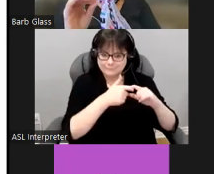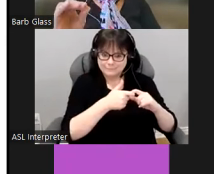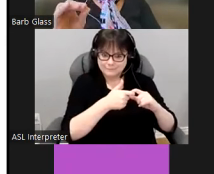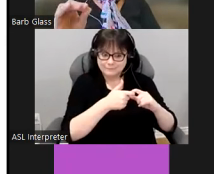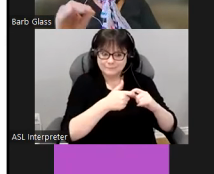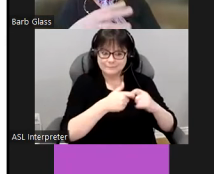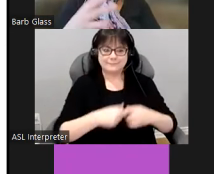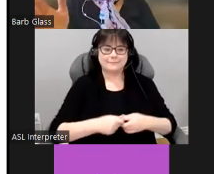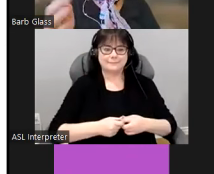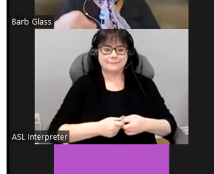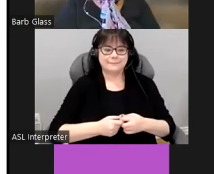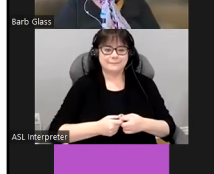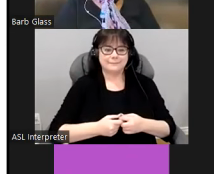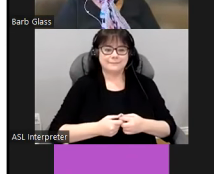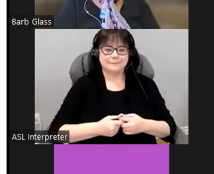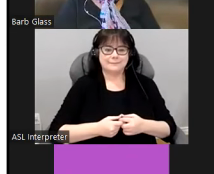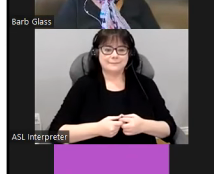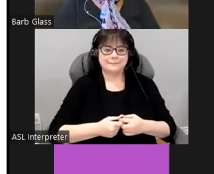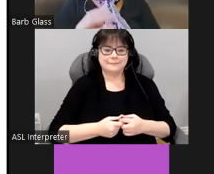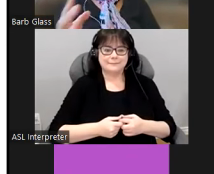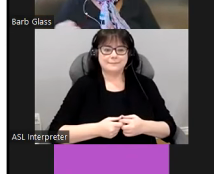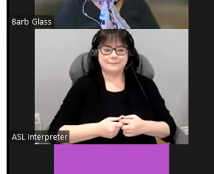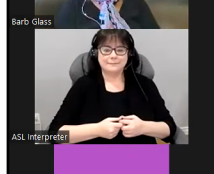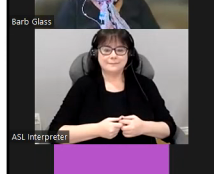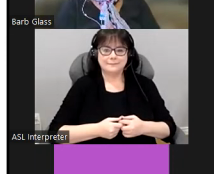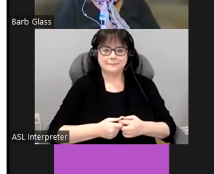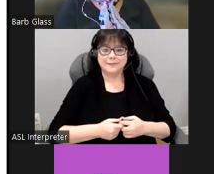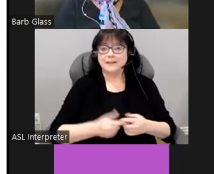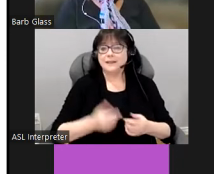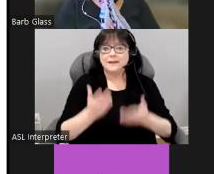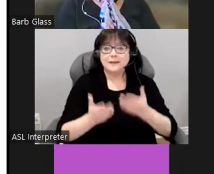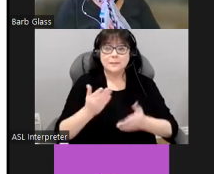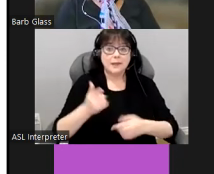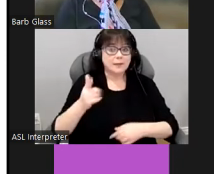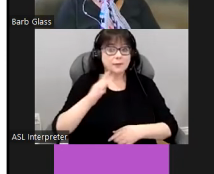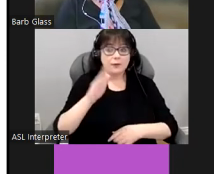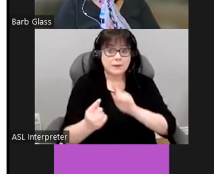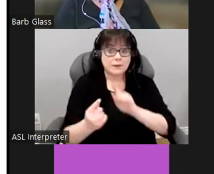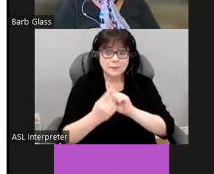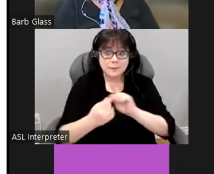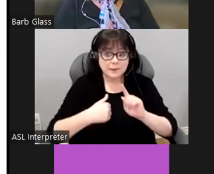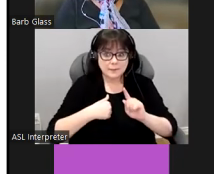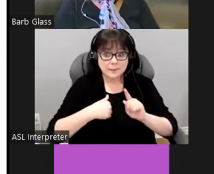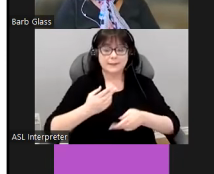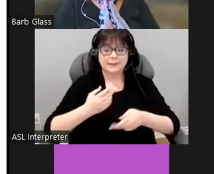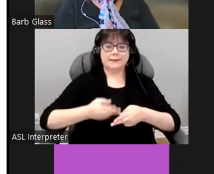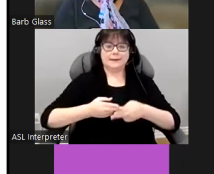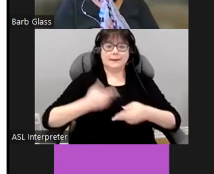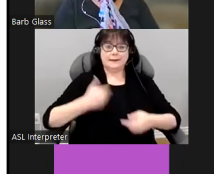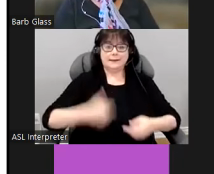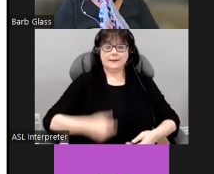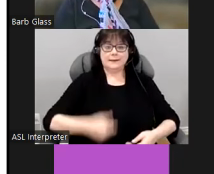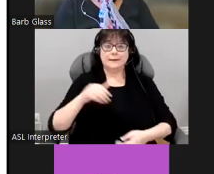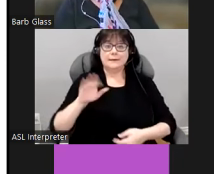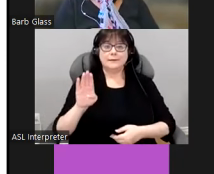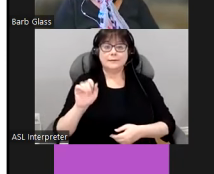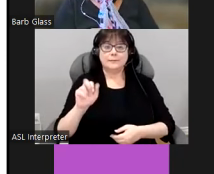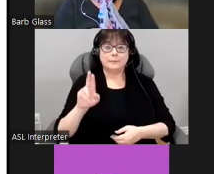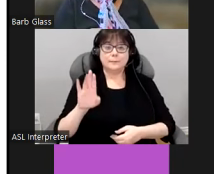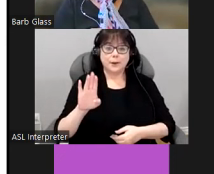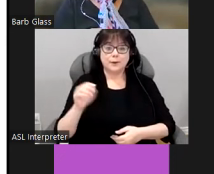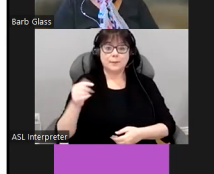just in case you're not acquainted with me and I'm not acquainted with you, my name is Barb Glass. I am the